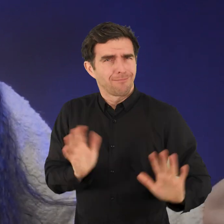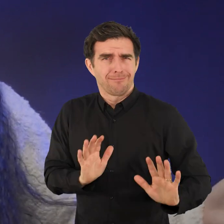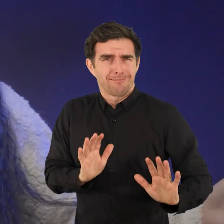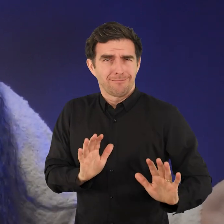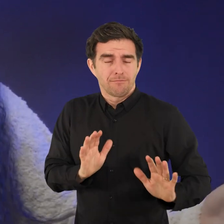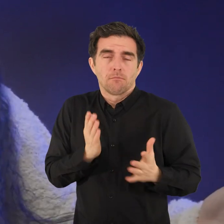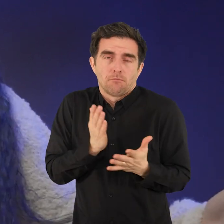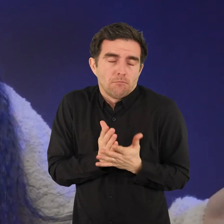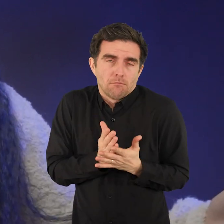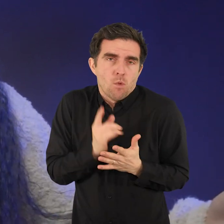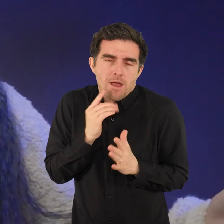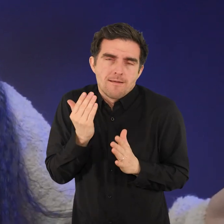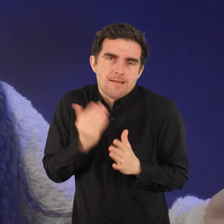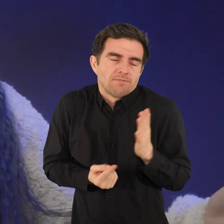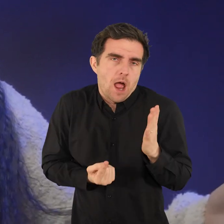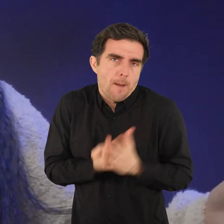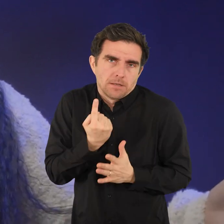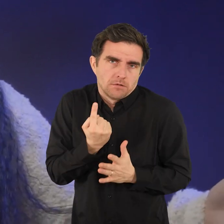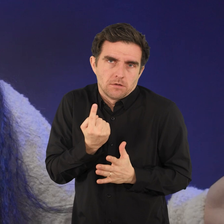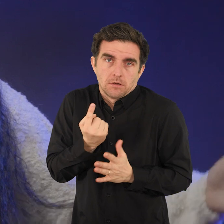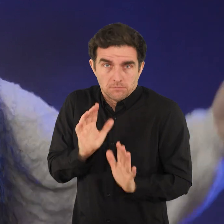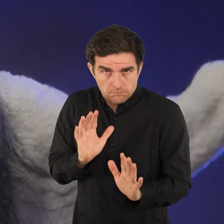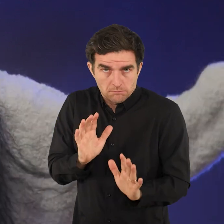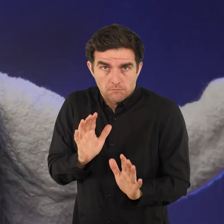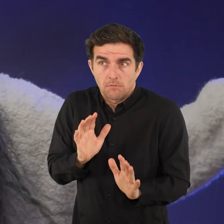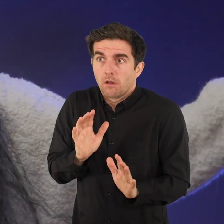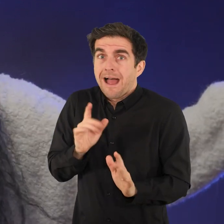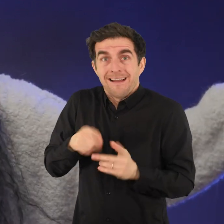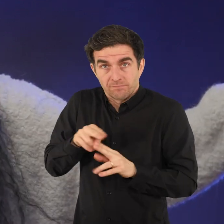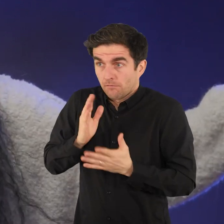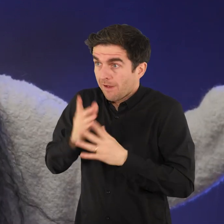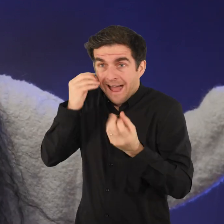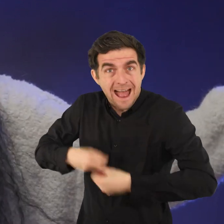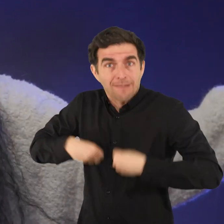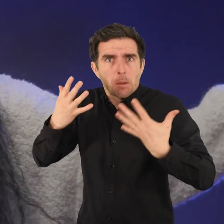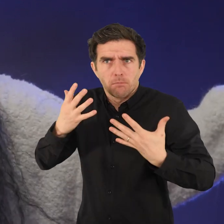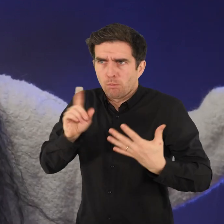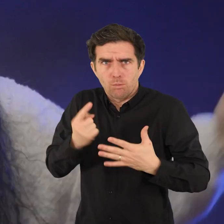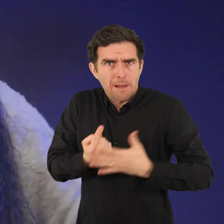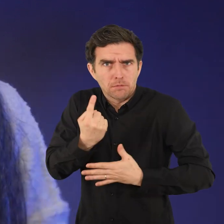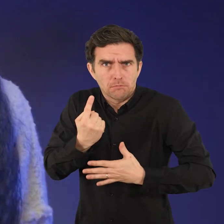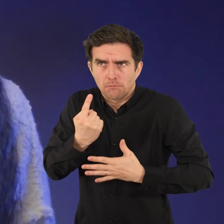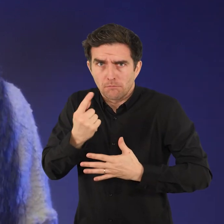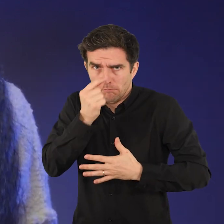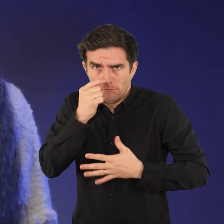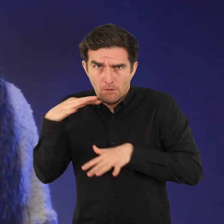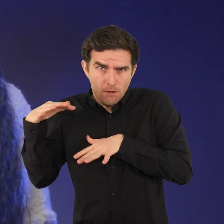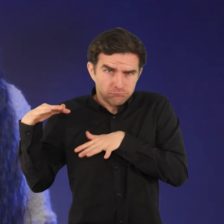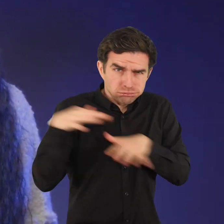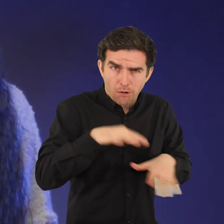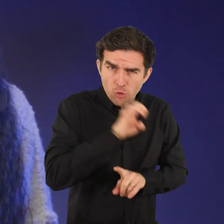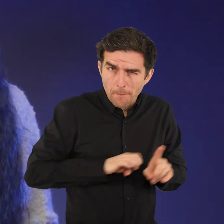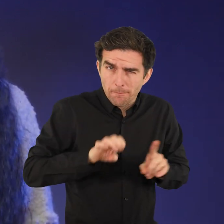give up, which will never obviously happen, what's gonna happen to Europe? Because I don't think he's gonna